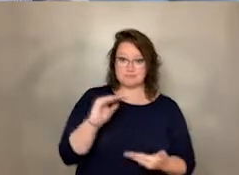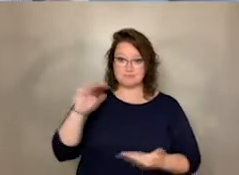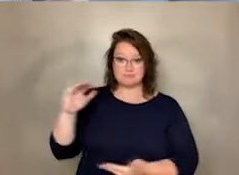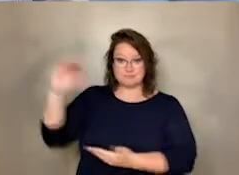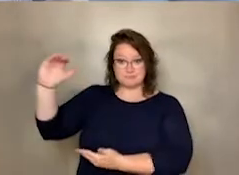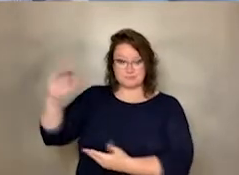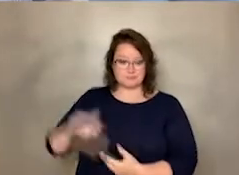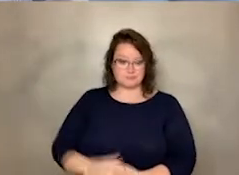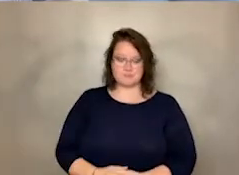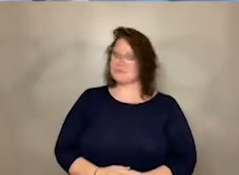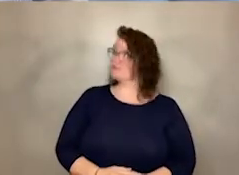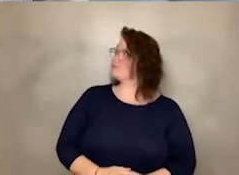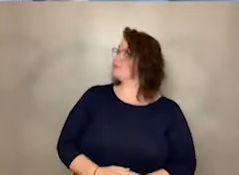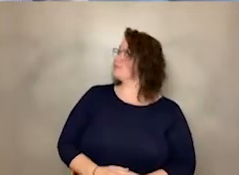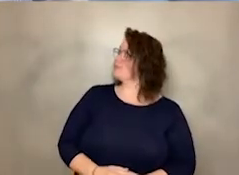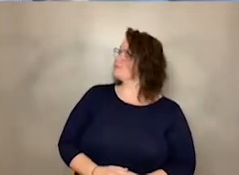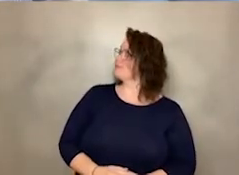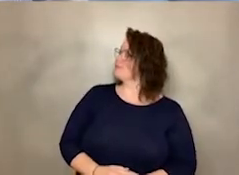these.